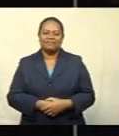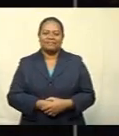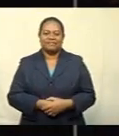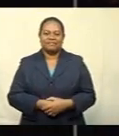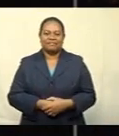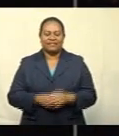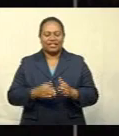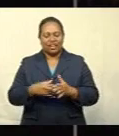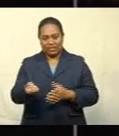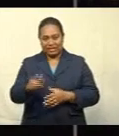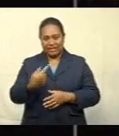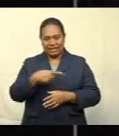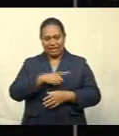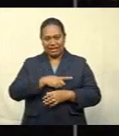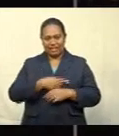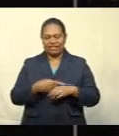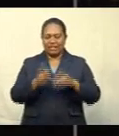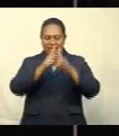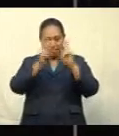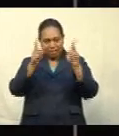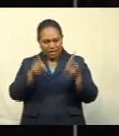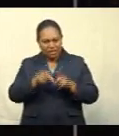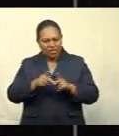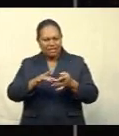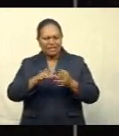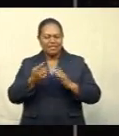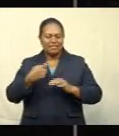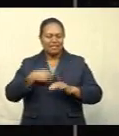And you can send us newsworthy pictures and videos. Email